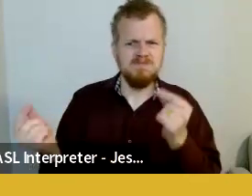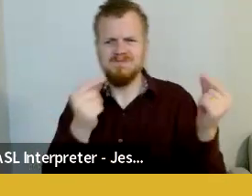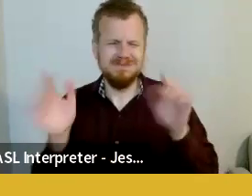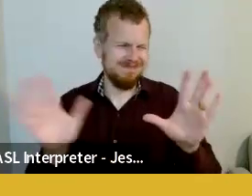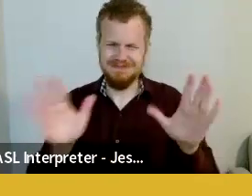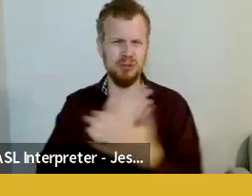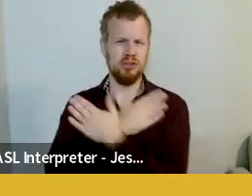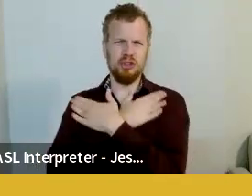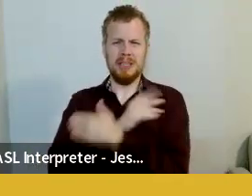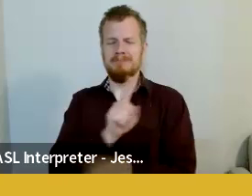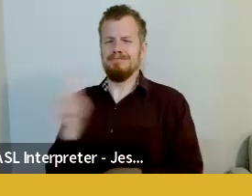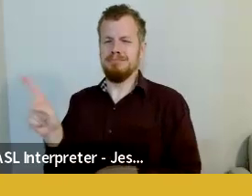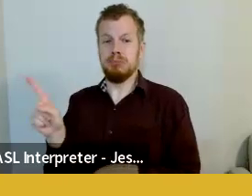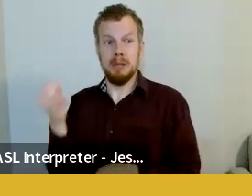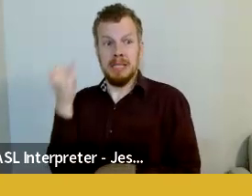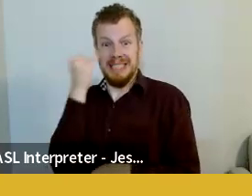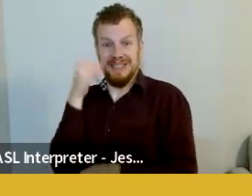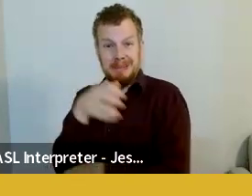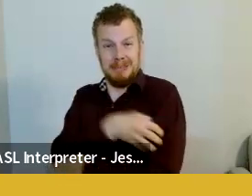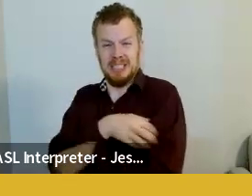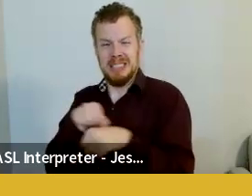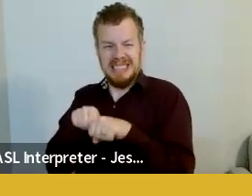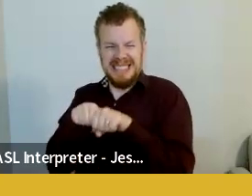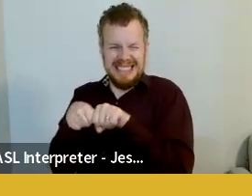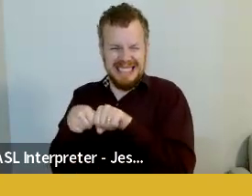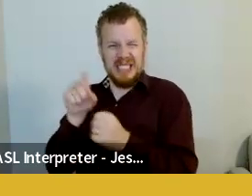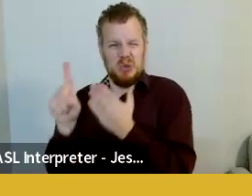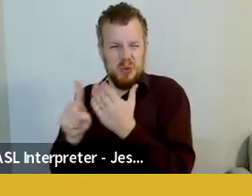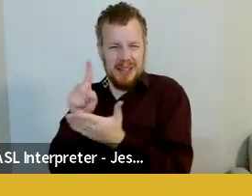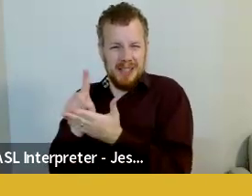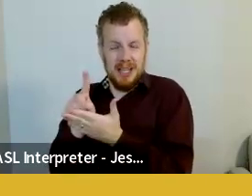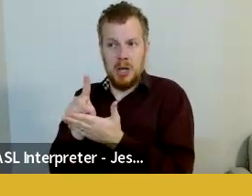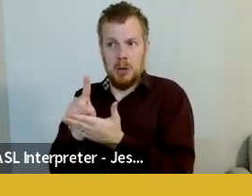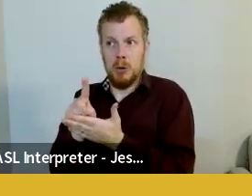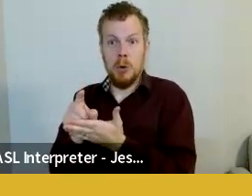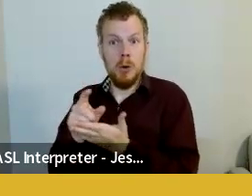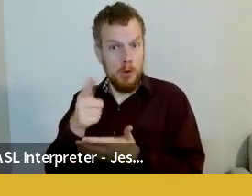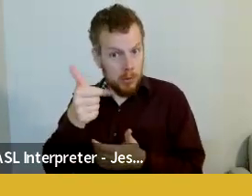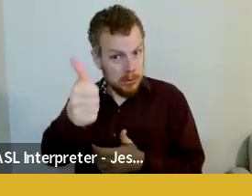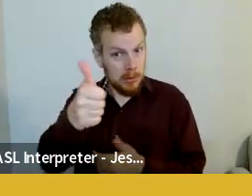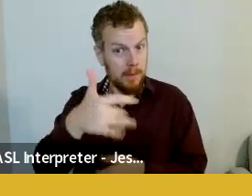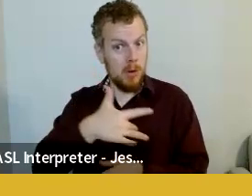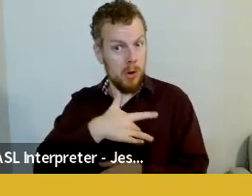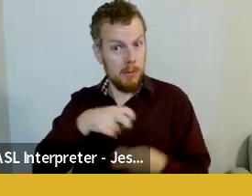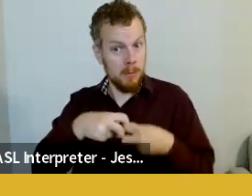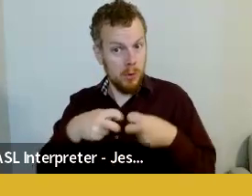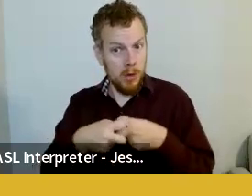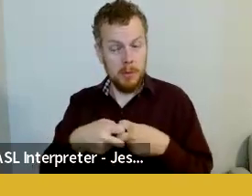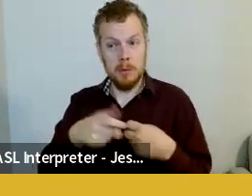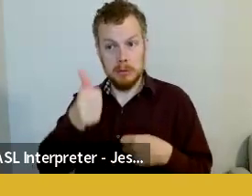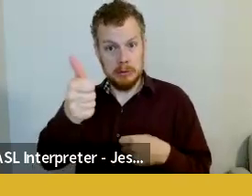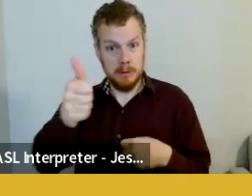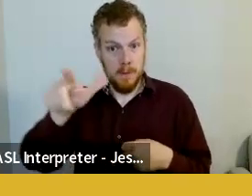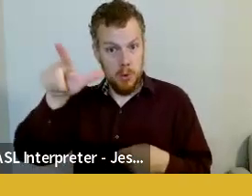cramps last more than an hour, or if you have heart problems or are on a low sodium diet, you want to get help right